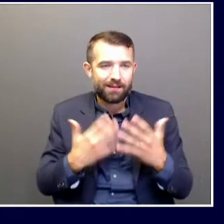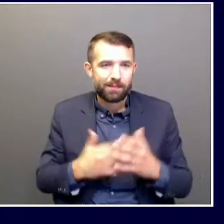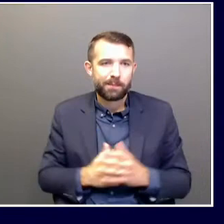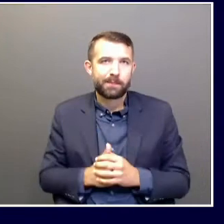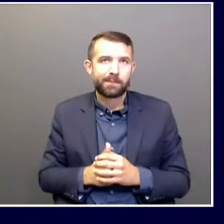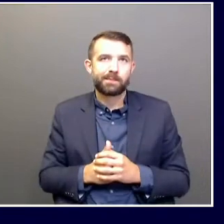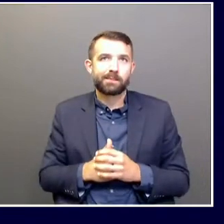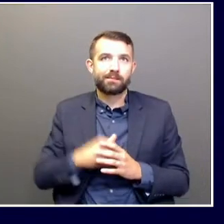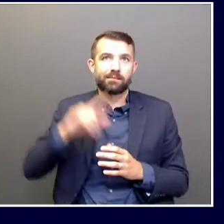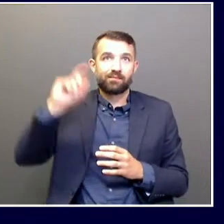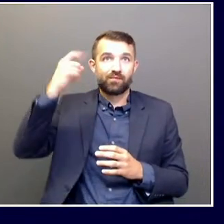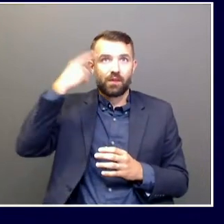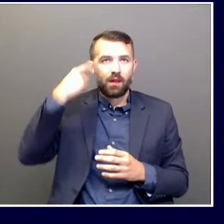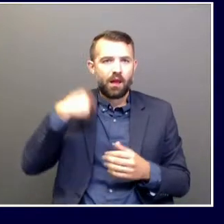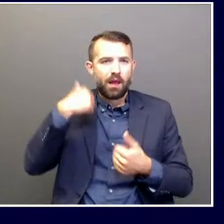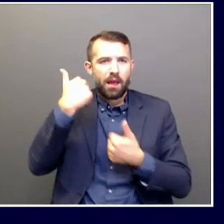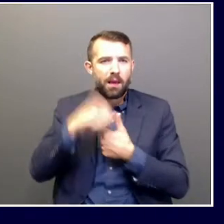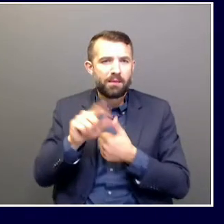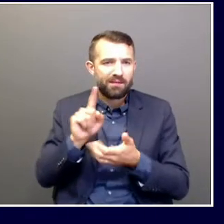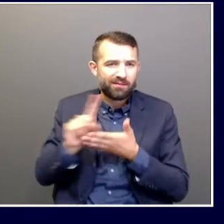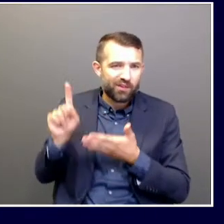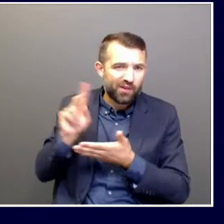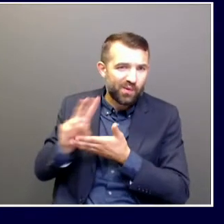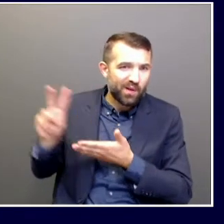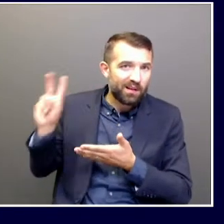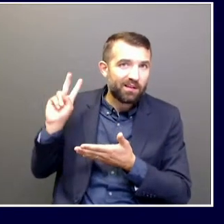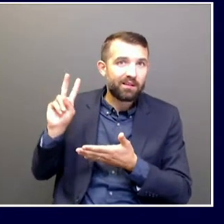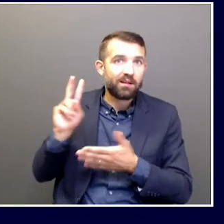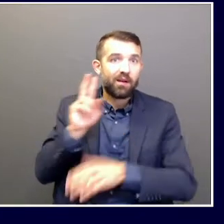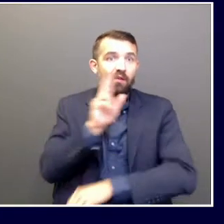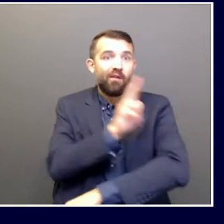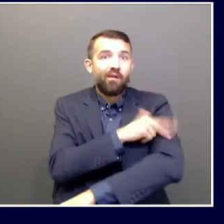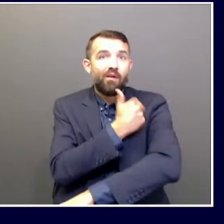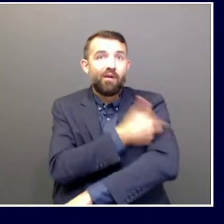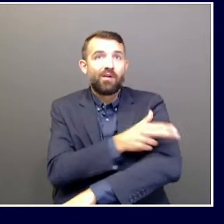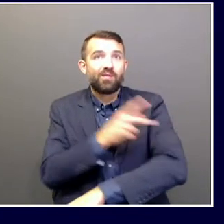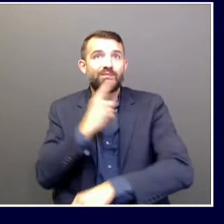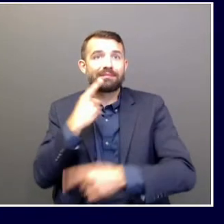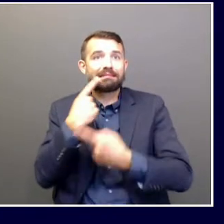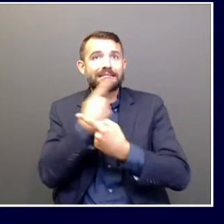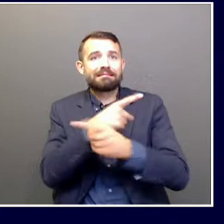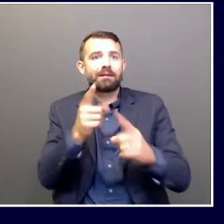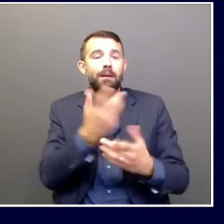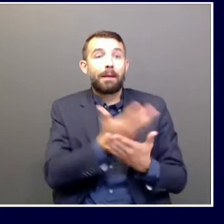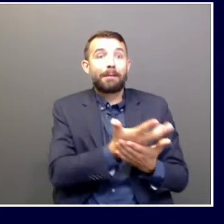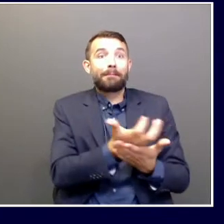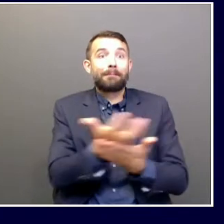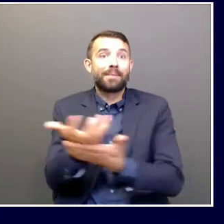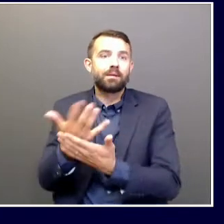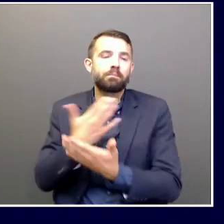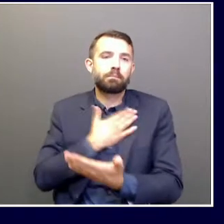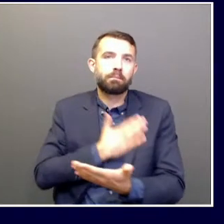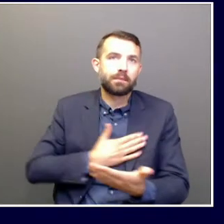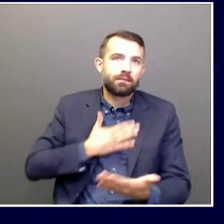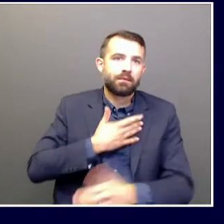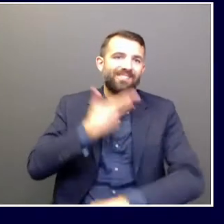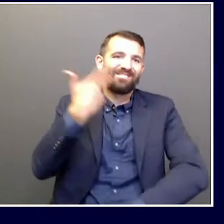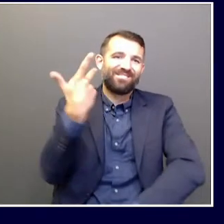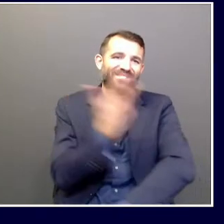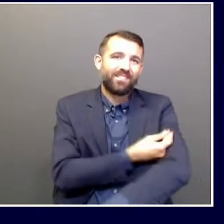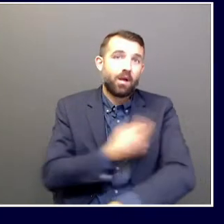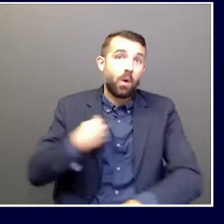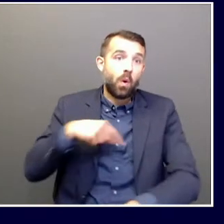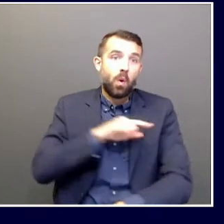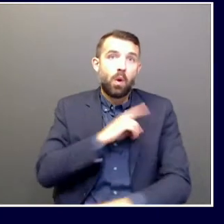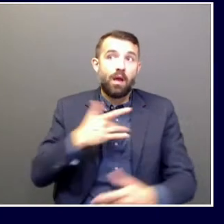begged people to get vaccinated. Yeah, they don't want to be overburdened And it's putting a burden on the healthcare